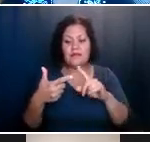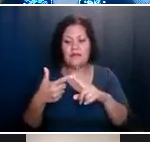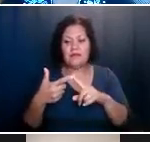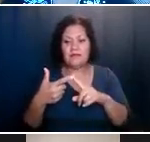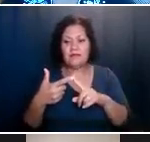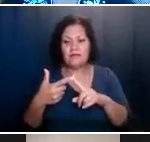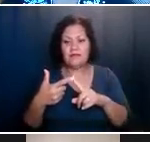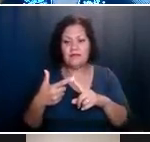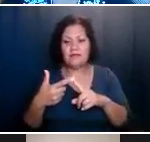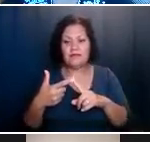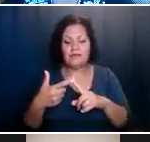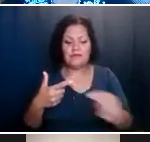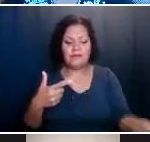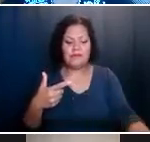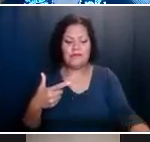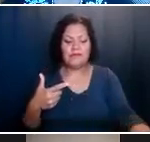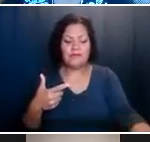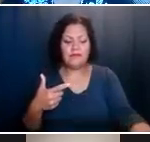to